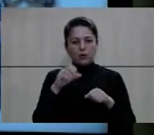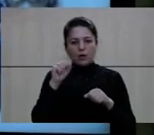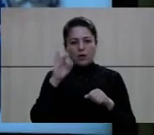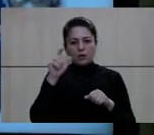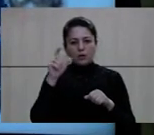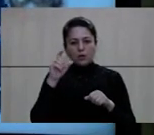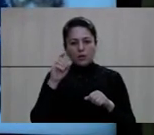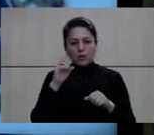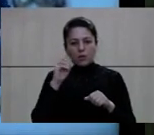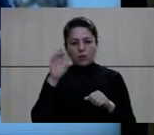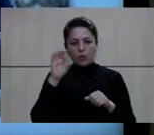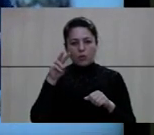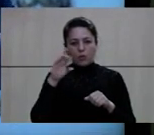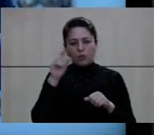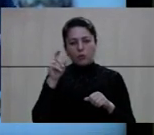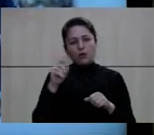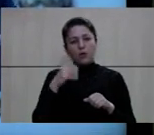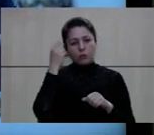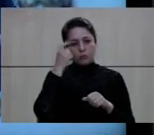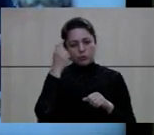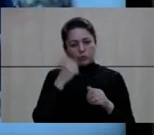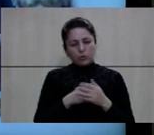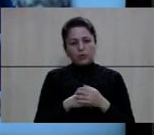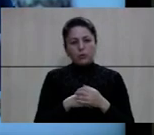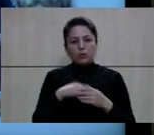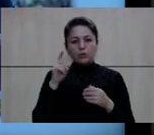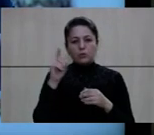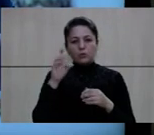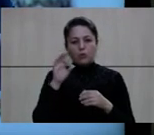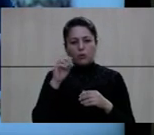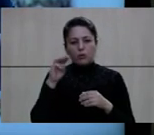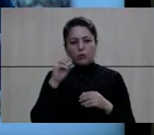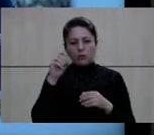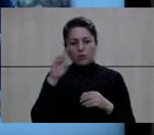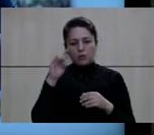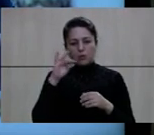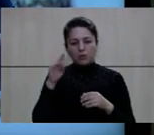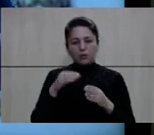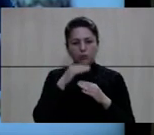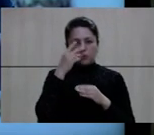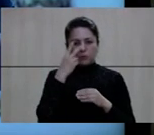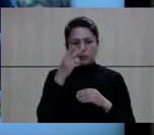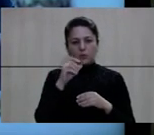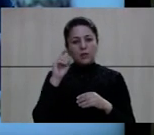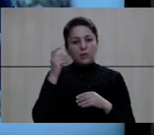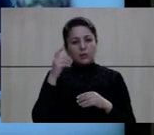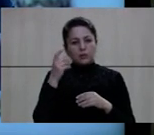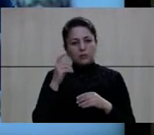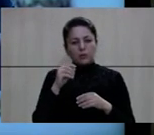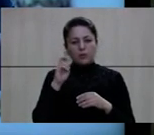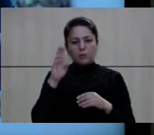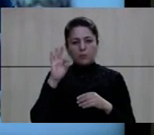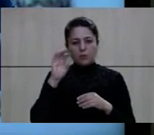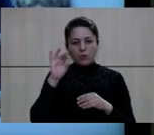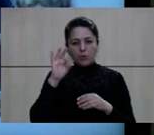kasbi. Mana urug'shunos, mana bu yerda zootexnik, mana yuqorida ko'rinib turibdi kimyo